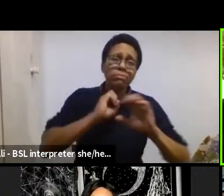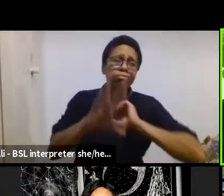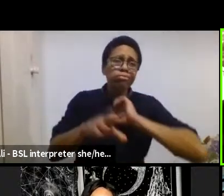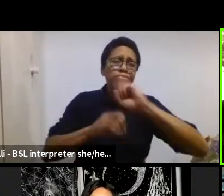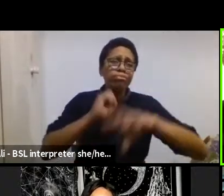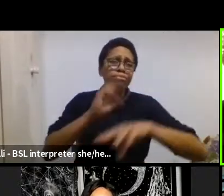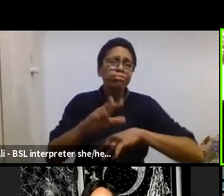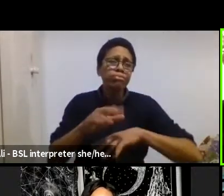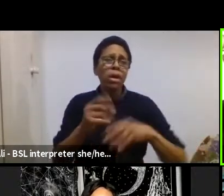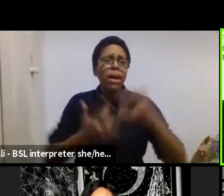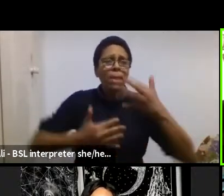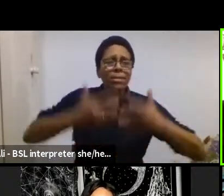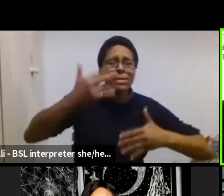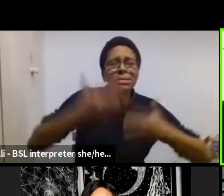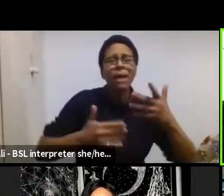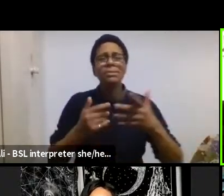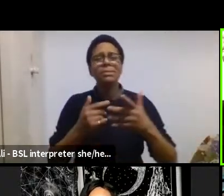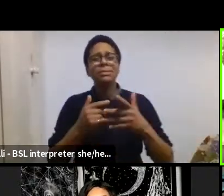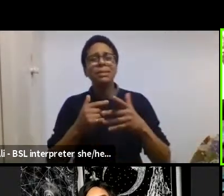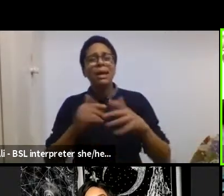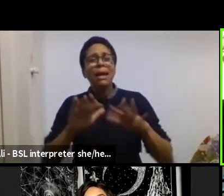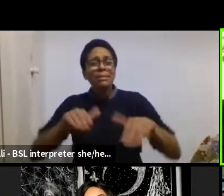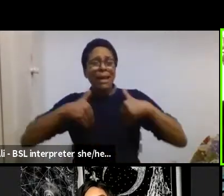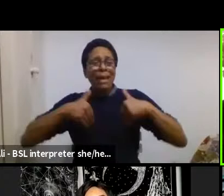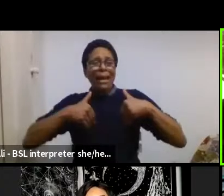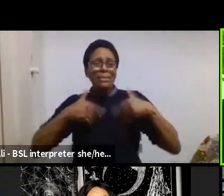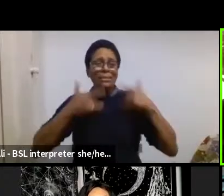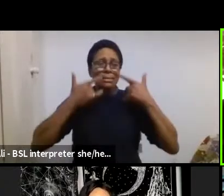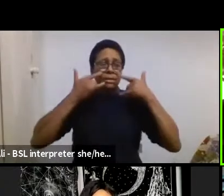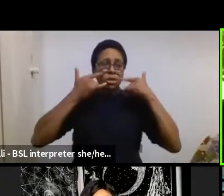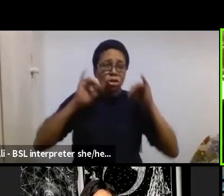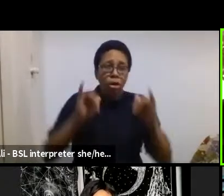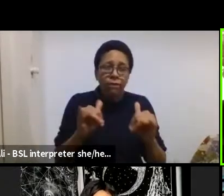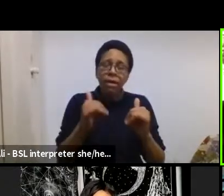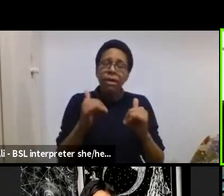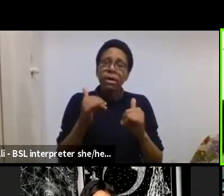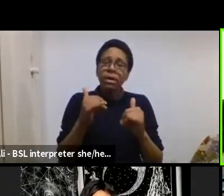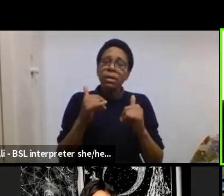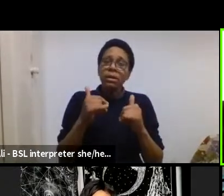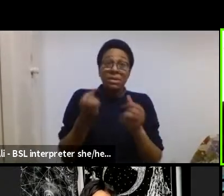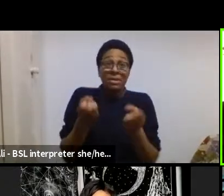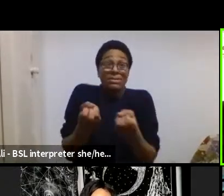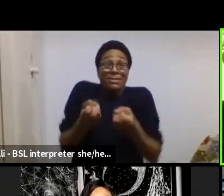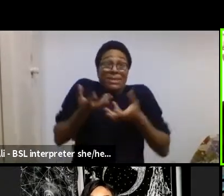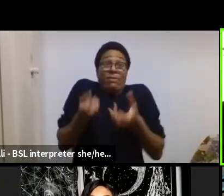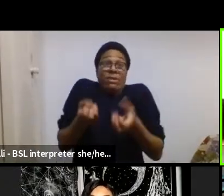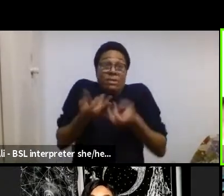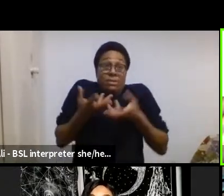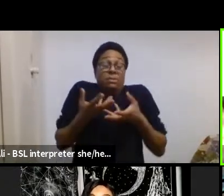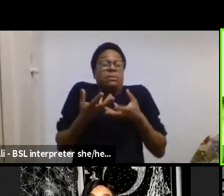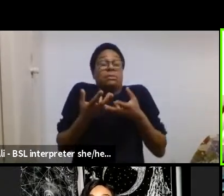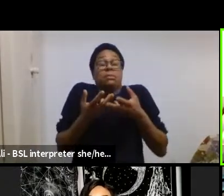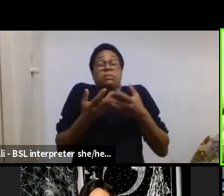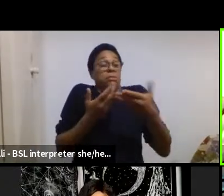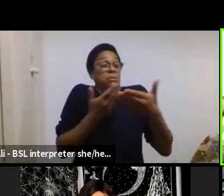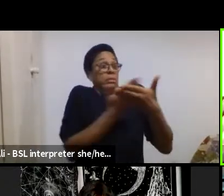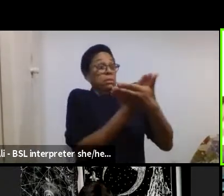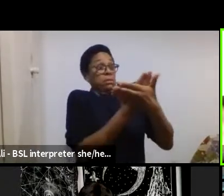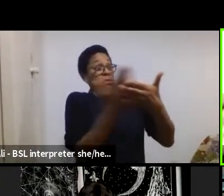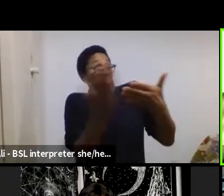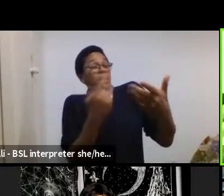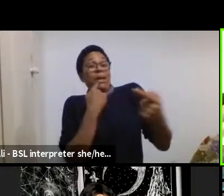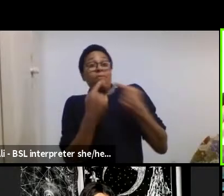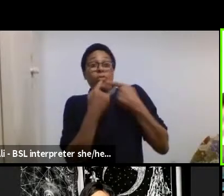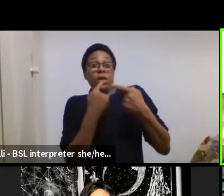the volunteer run ACE community survey that gives us the most data that I've managed to find on the ACE community about